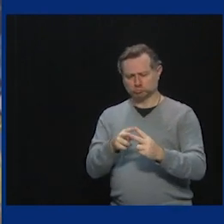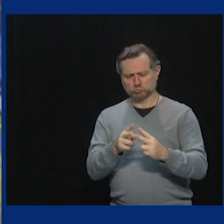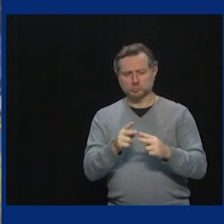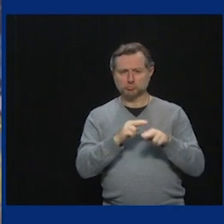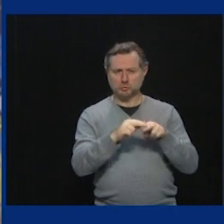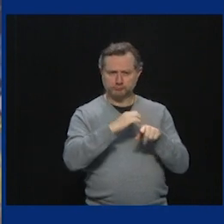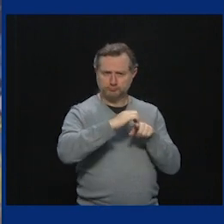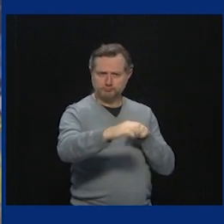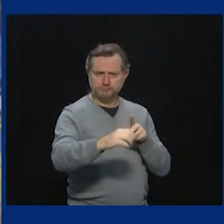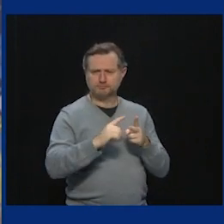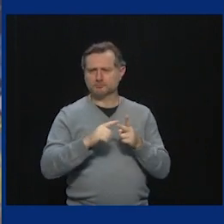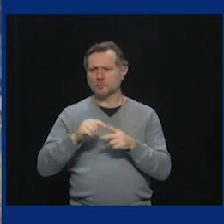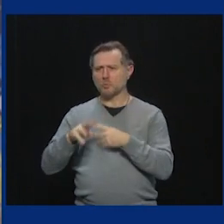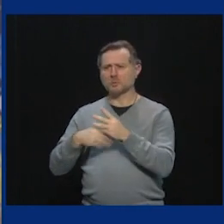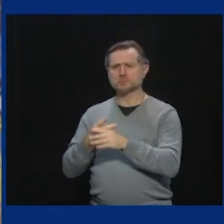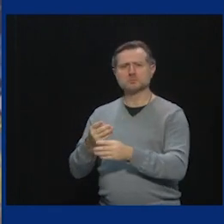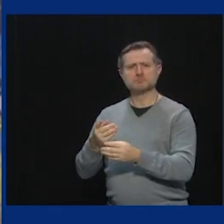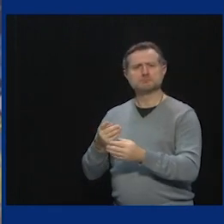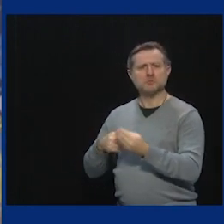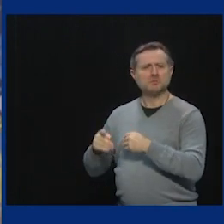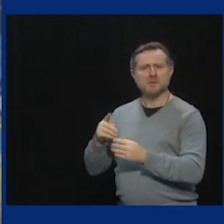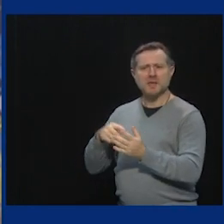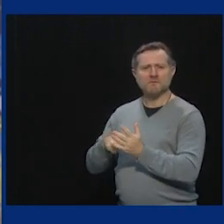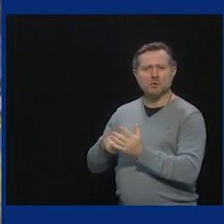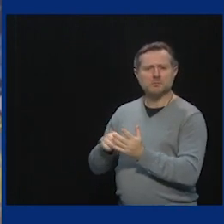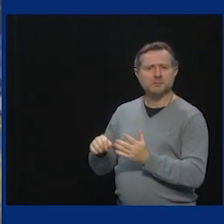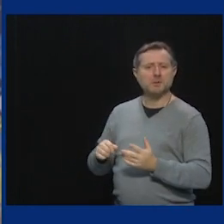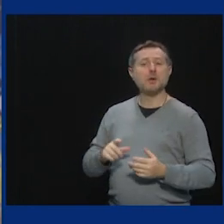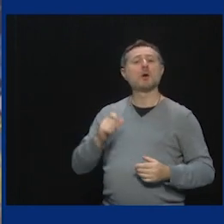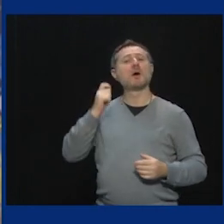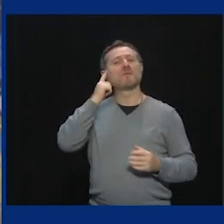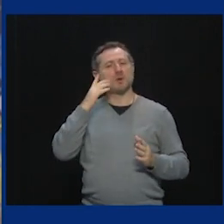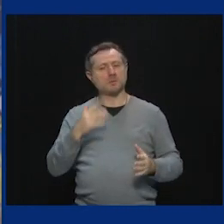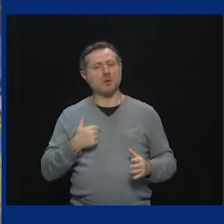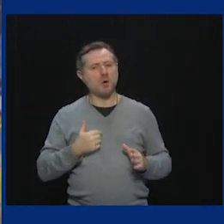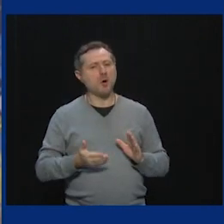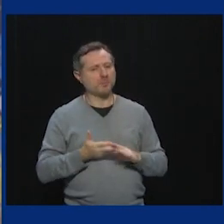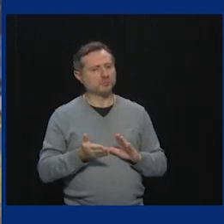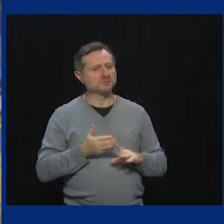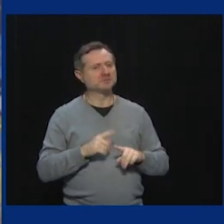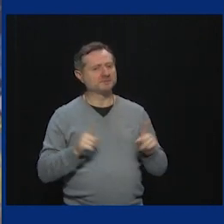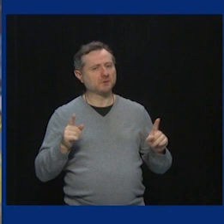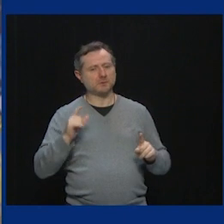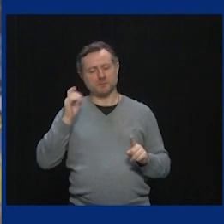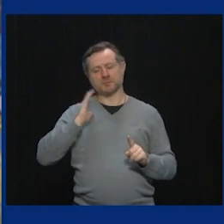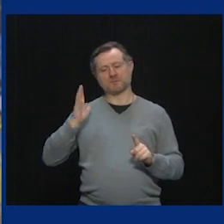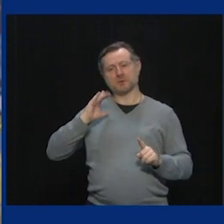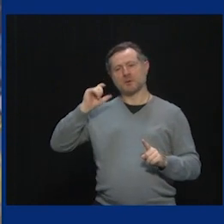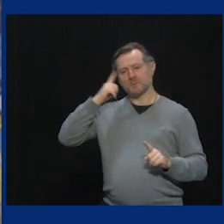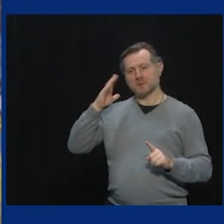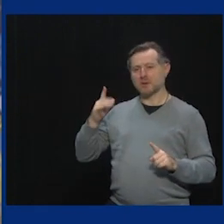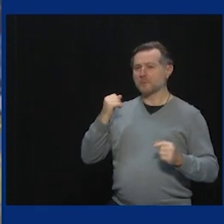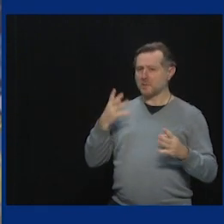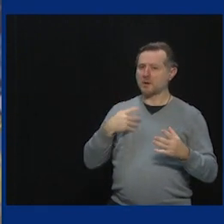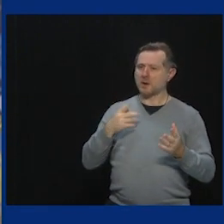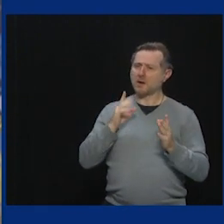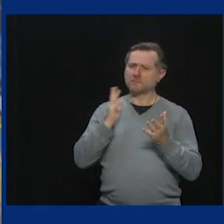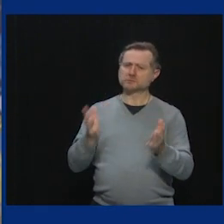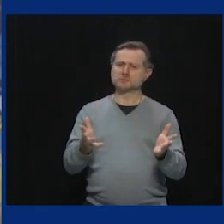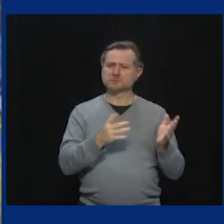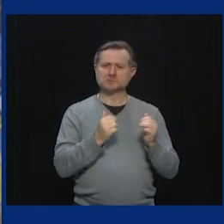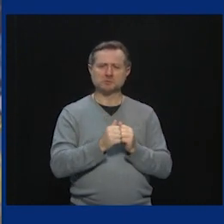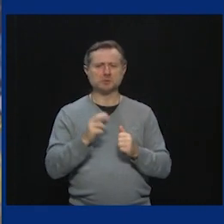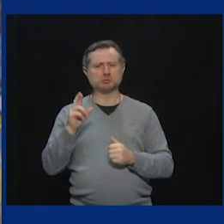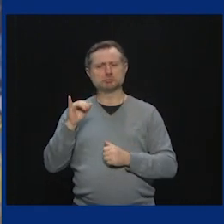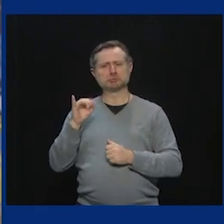Right, and I will tell you, I'm operating things a little bit differently here. I've had many conversations with Rick Cotton, and we'll